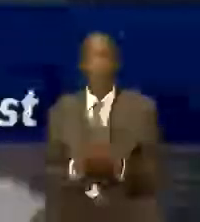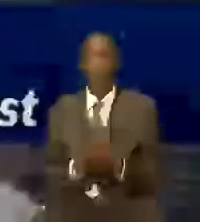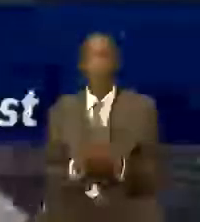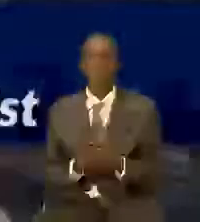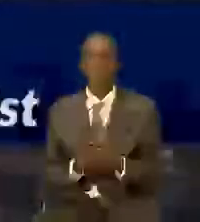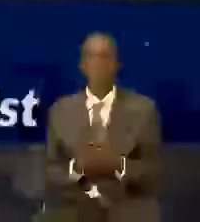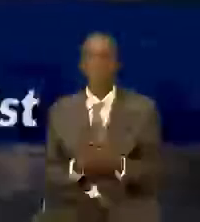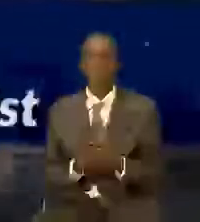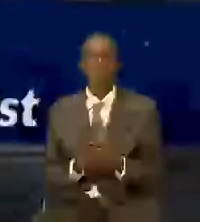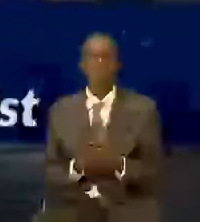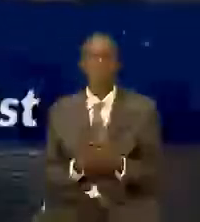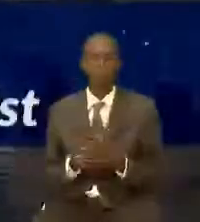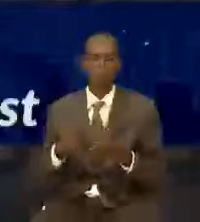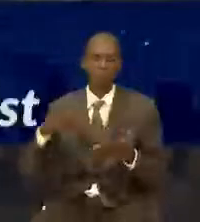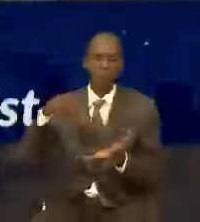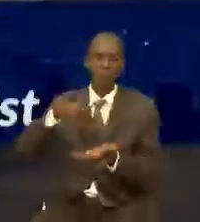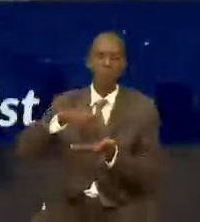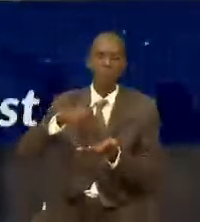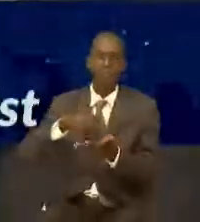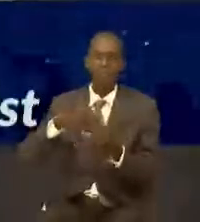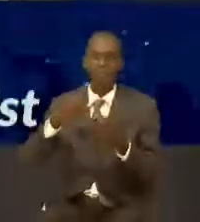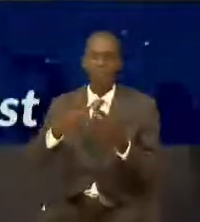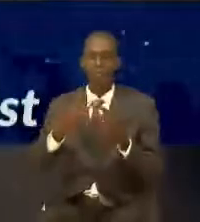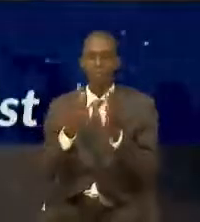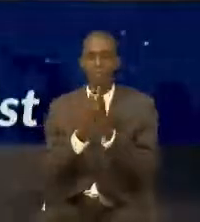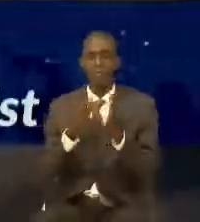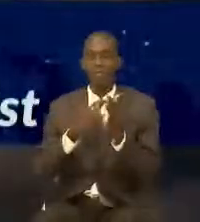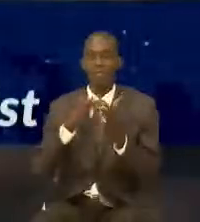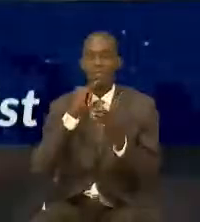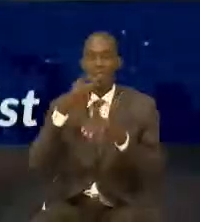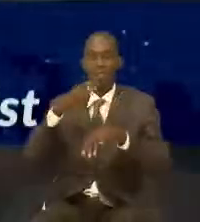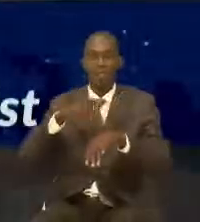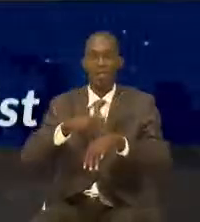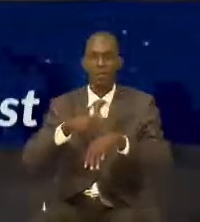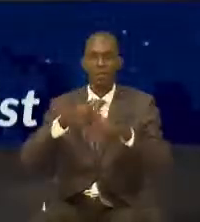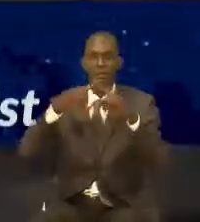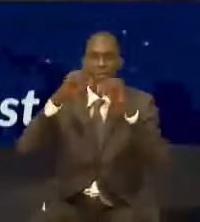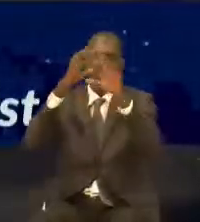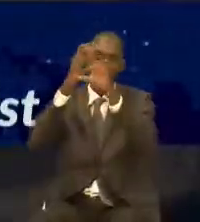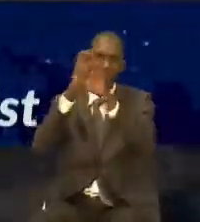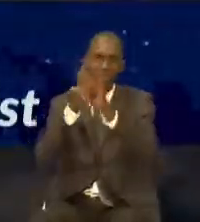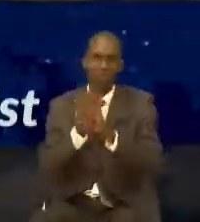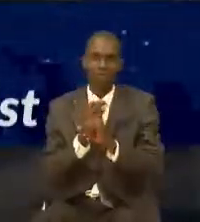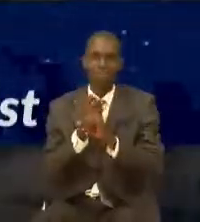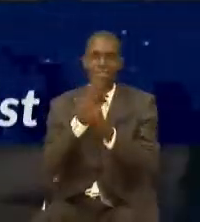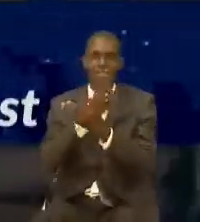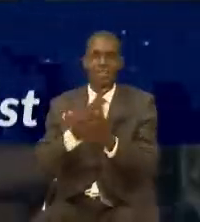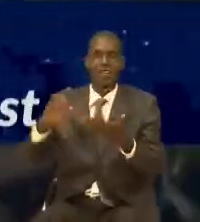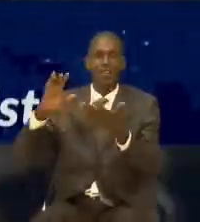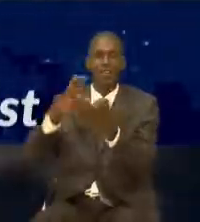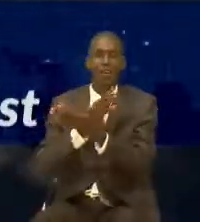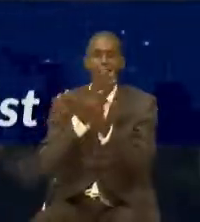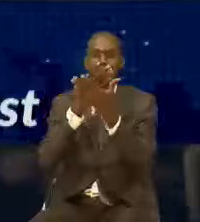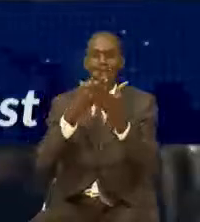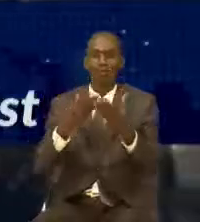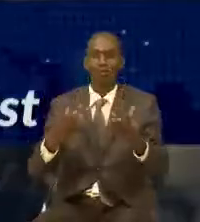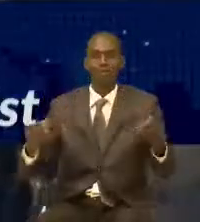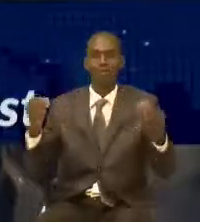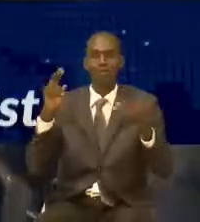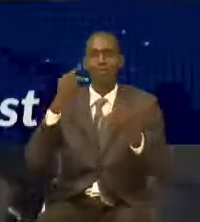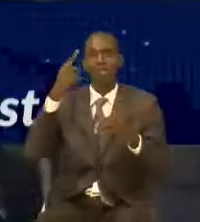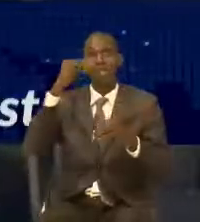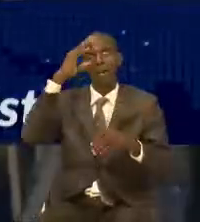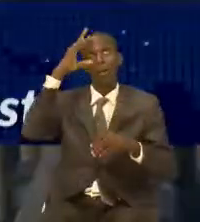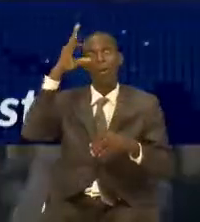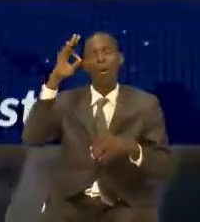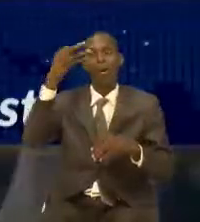let's all rise up this time to receive divine solution the man of god is coming up